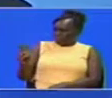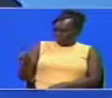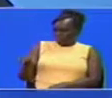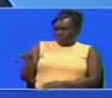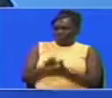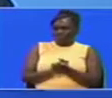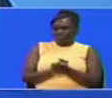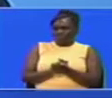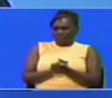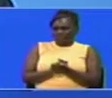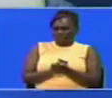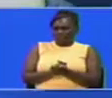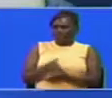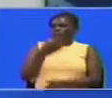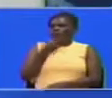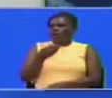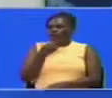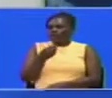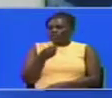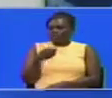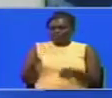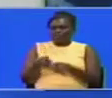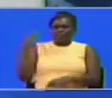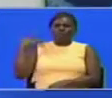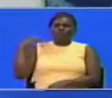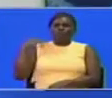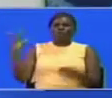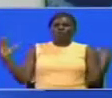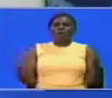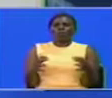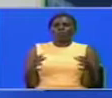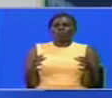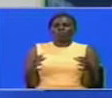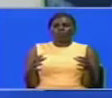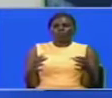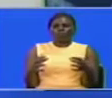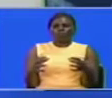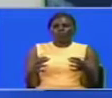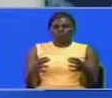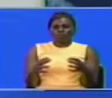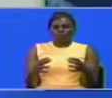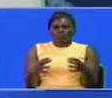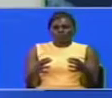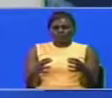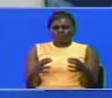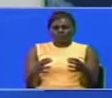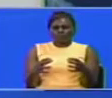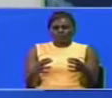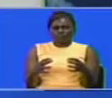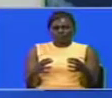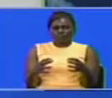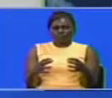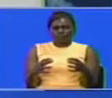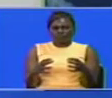invention. Notorious boys from Marakwet. We have also bandits. Okay. I can assure you, we have terrible bandits from this side, and they know